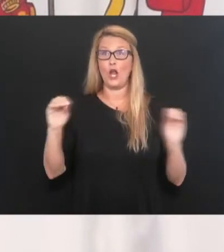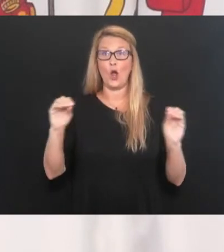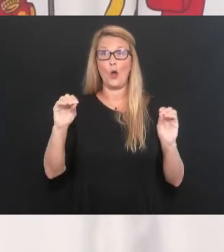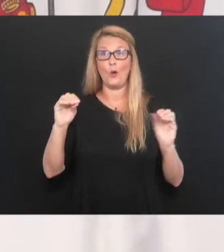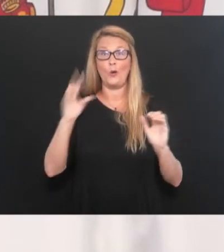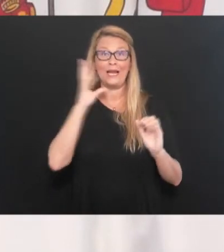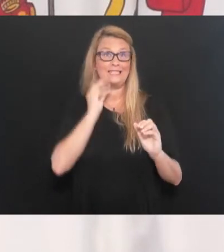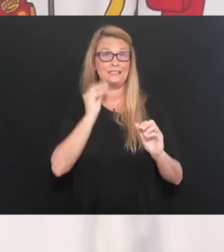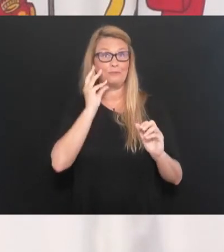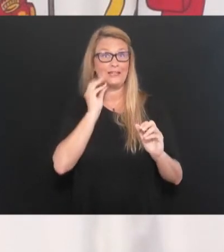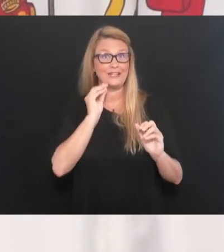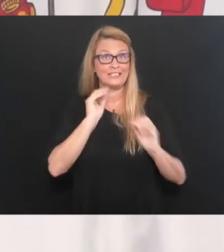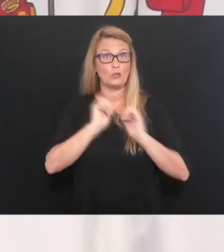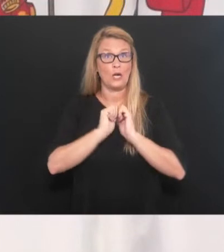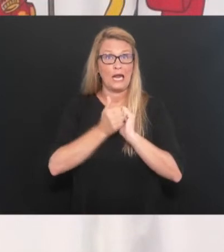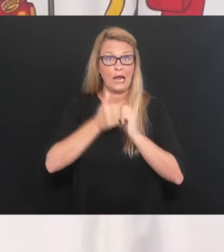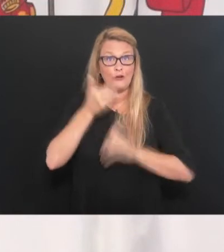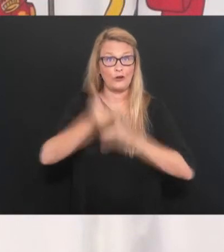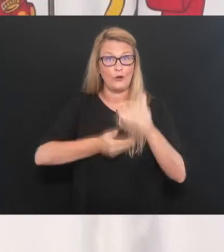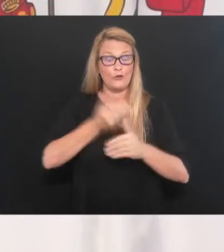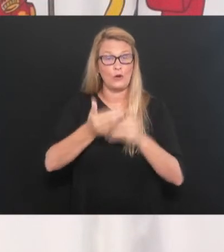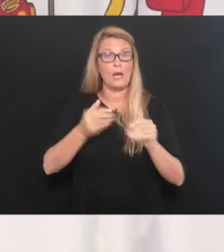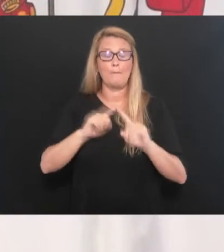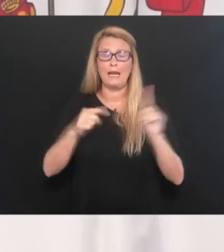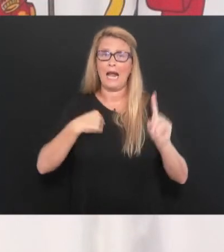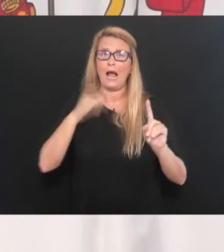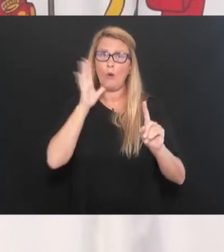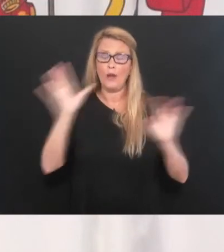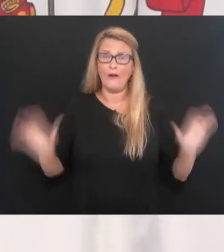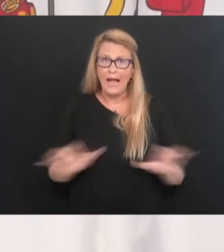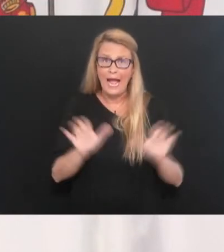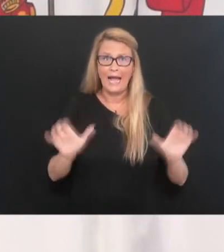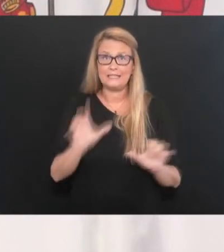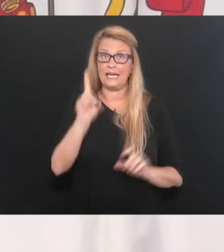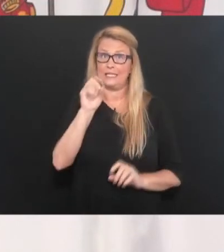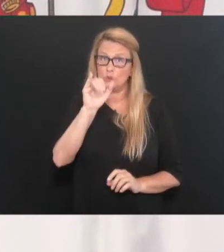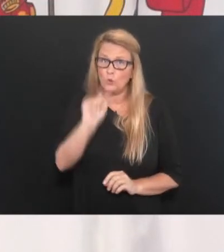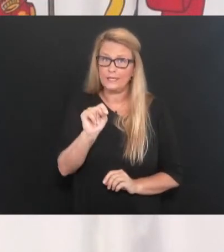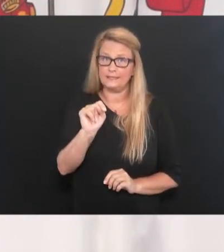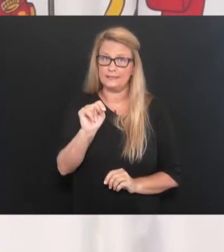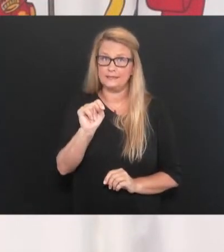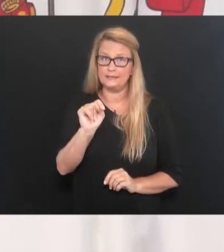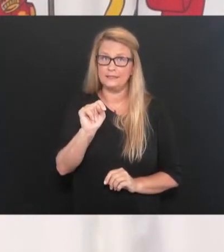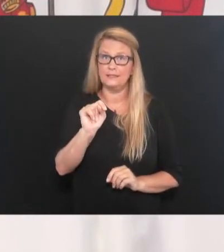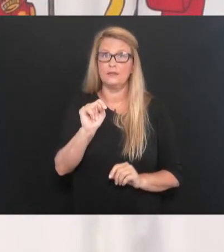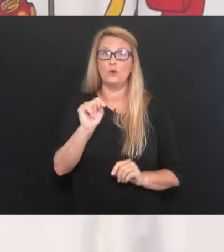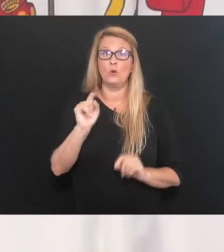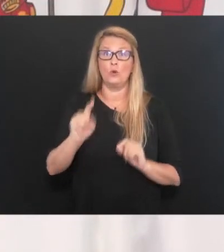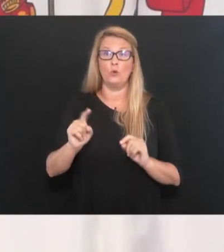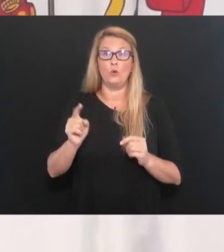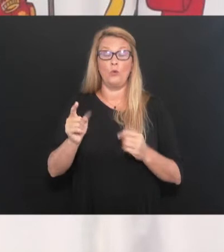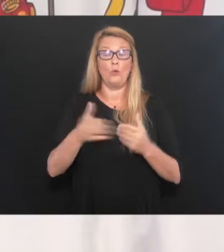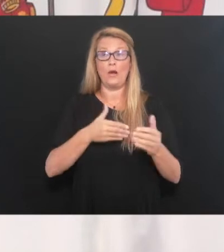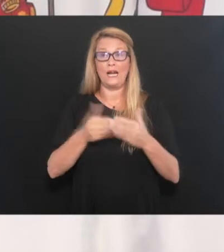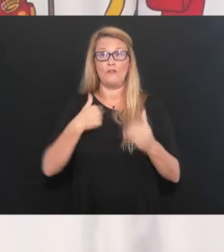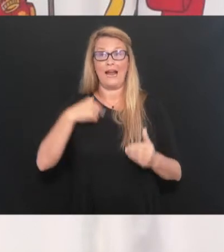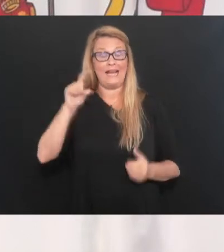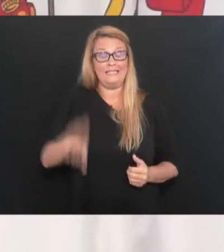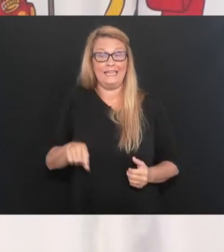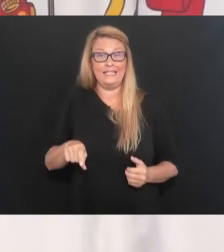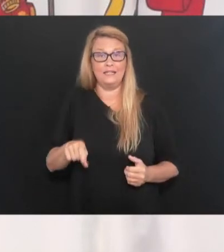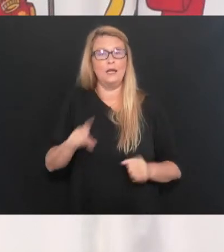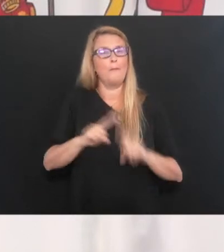absolutely act and do whatever I have to do to protect our people. But But we've just got to